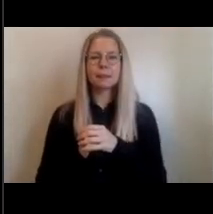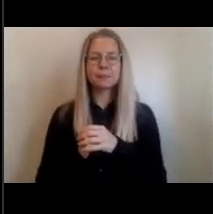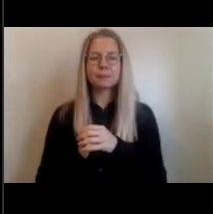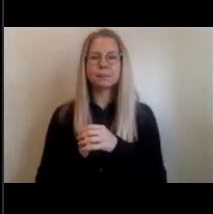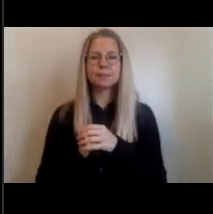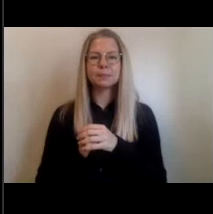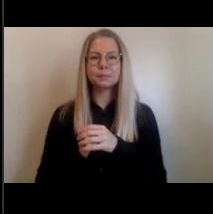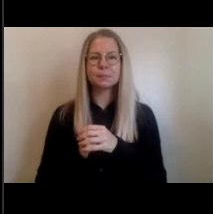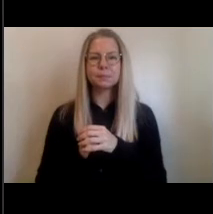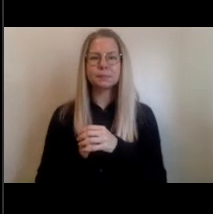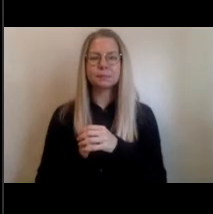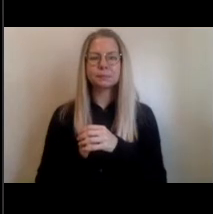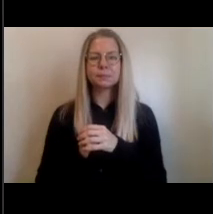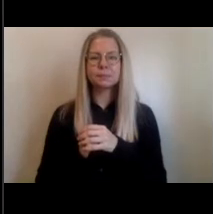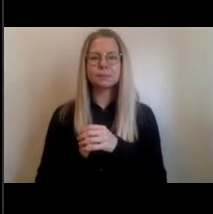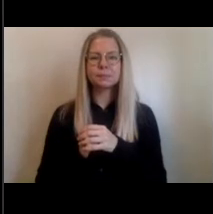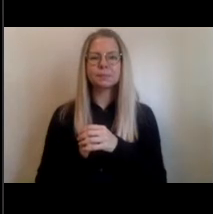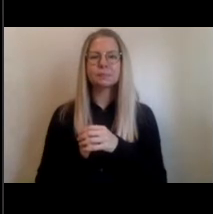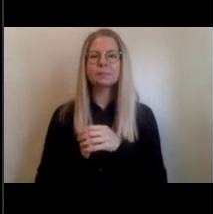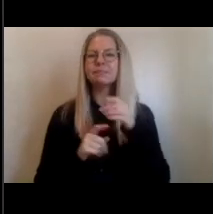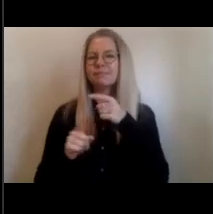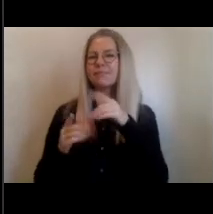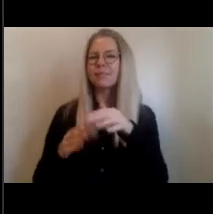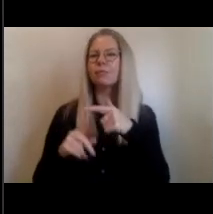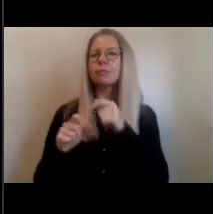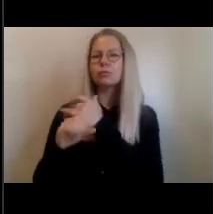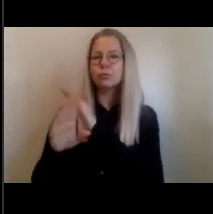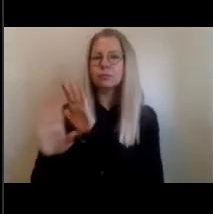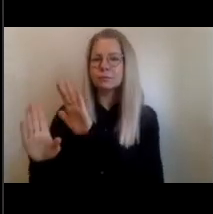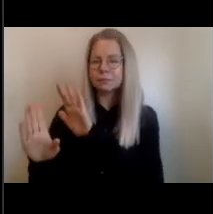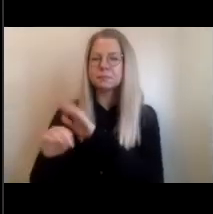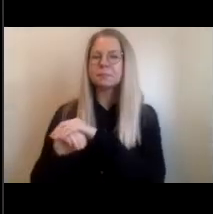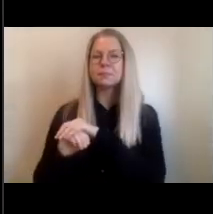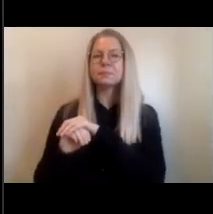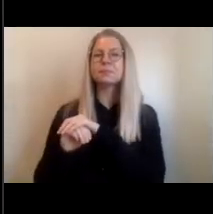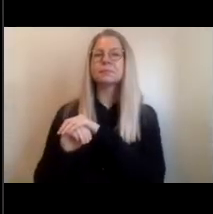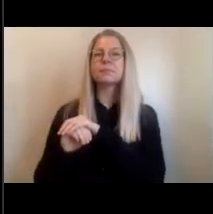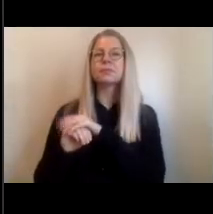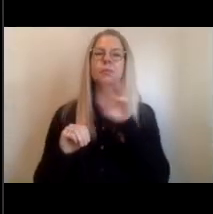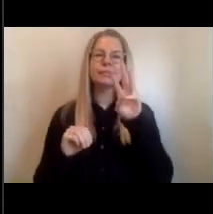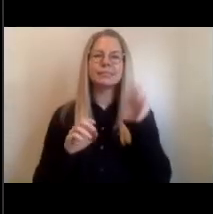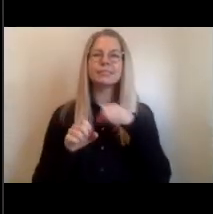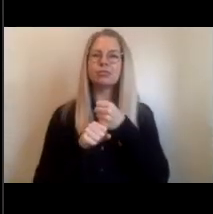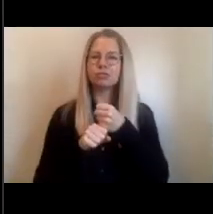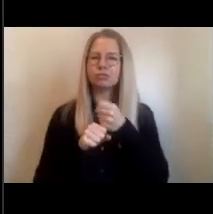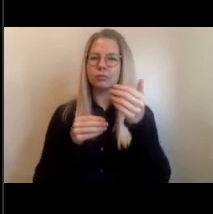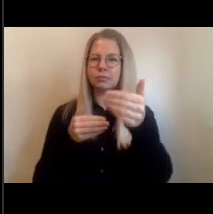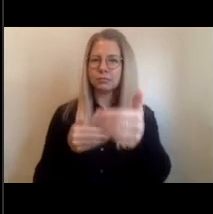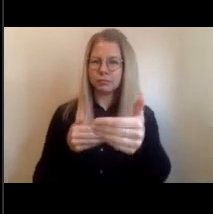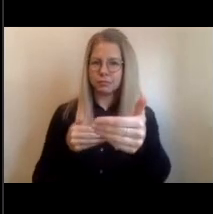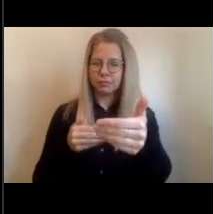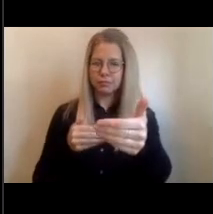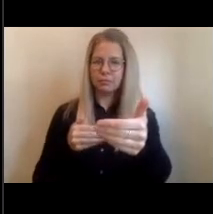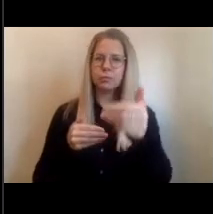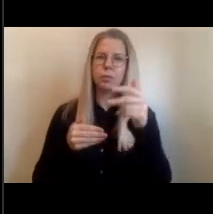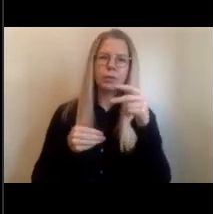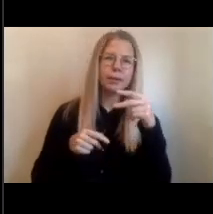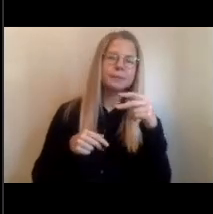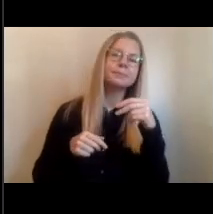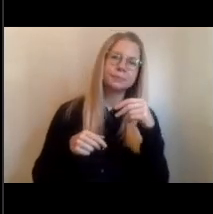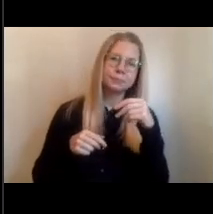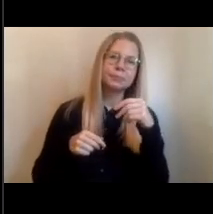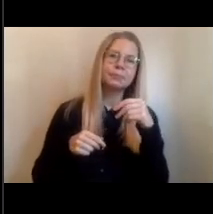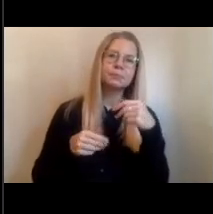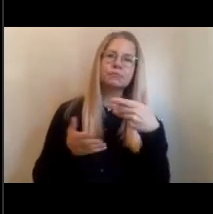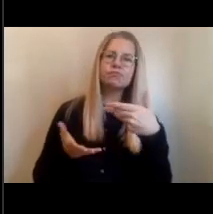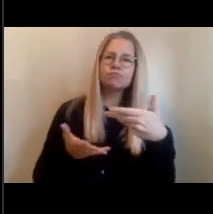study where over a 6-year period, the authors looked at about 4,000 middle-aged and older-aged adults. And